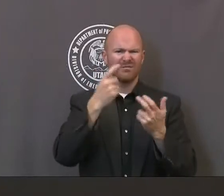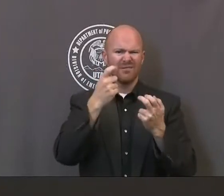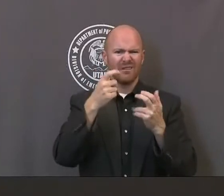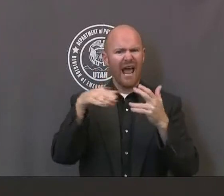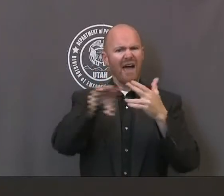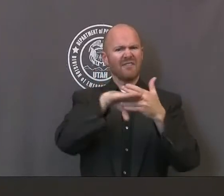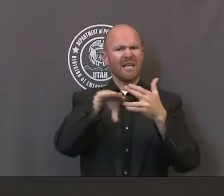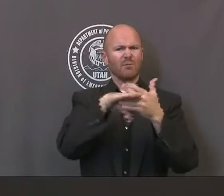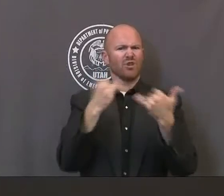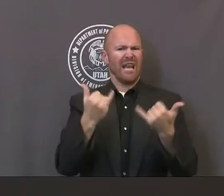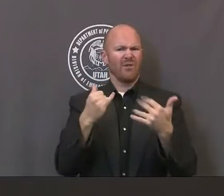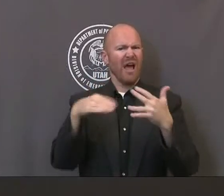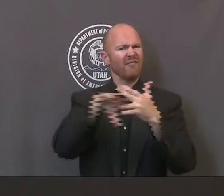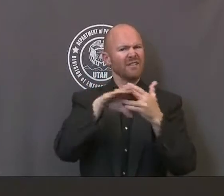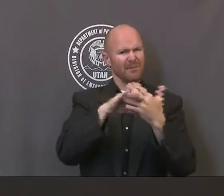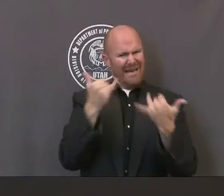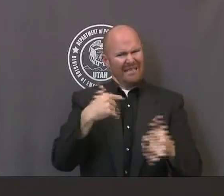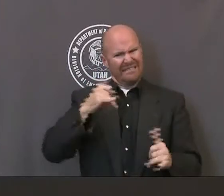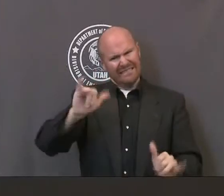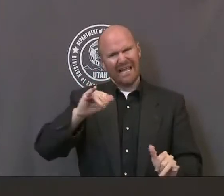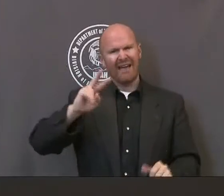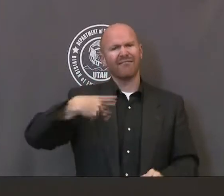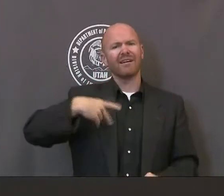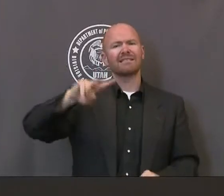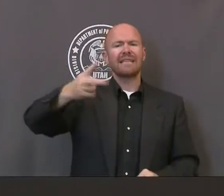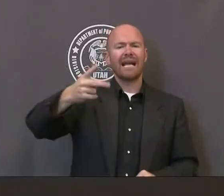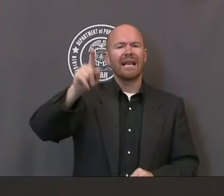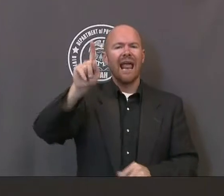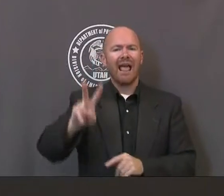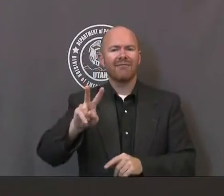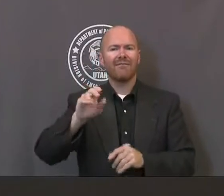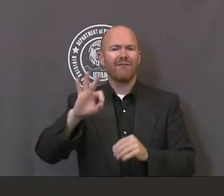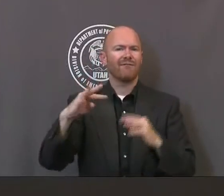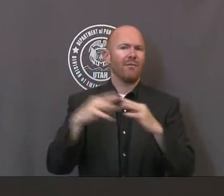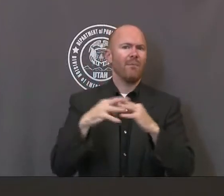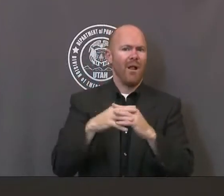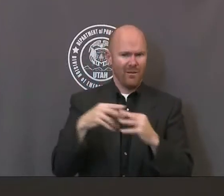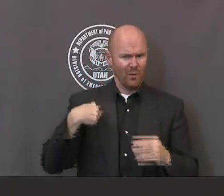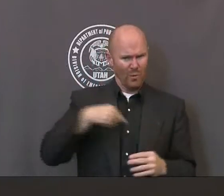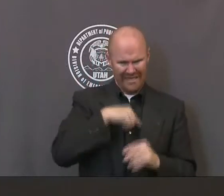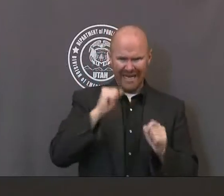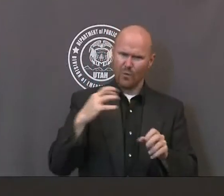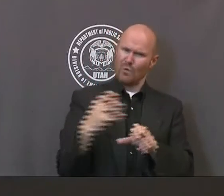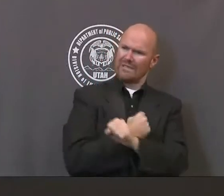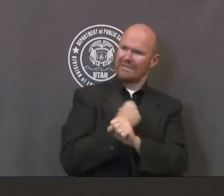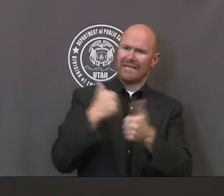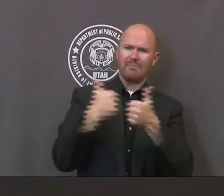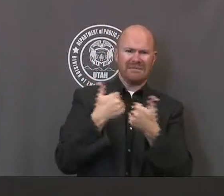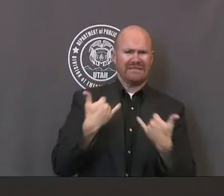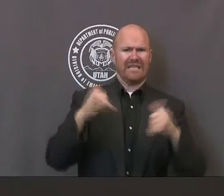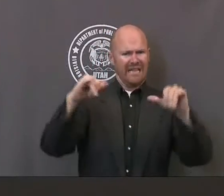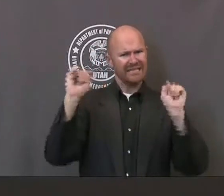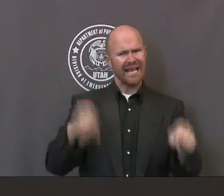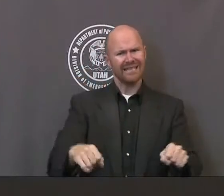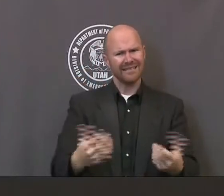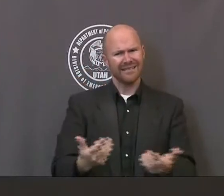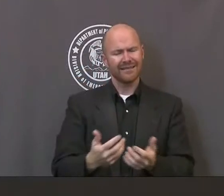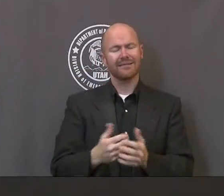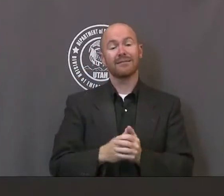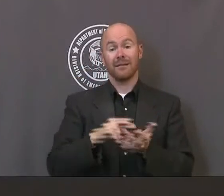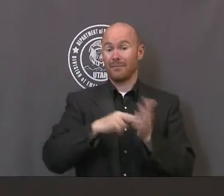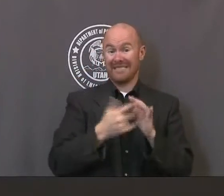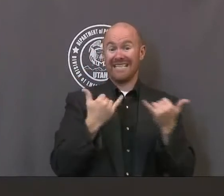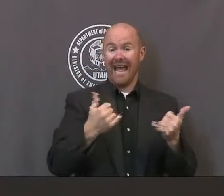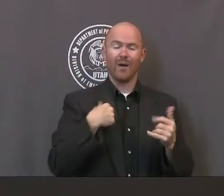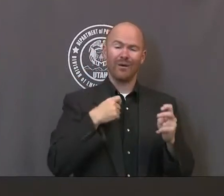country. So we need to remember that. We're champions and we can do this together. So, as the circuit breaker, the